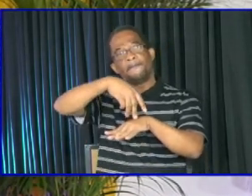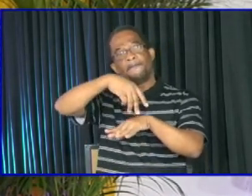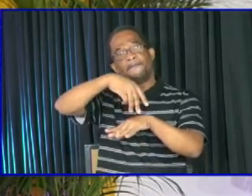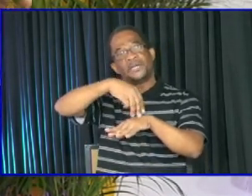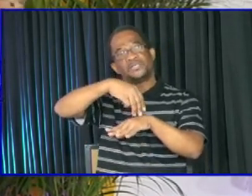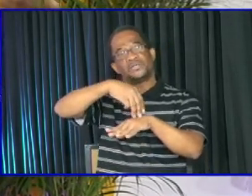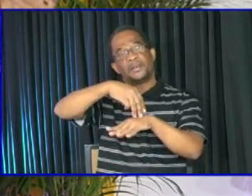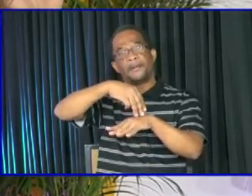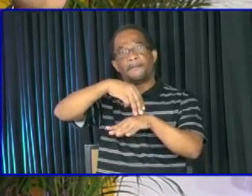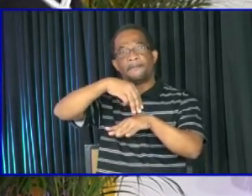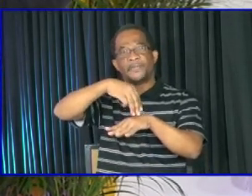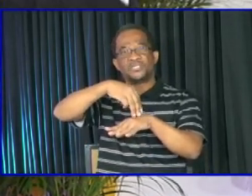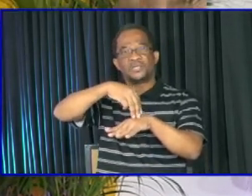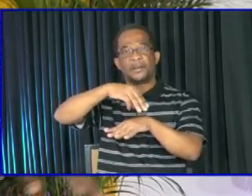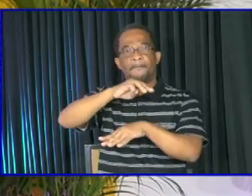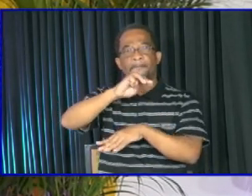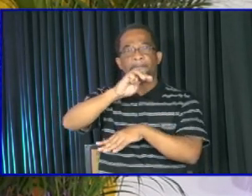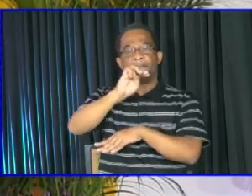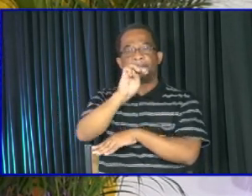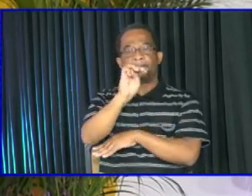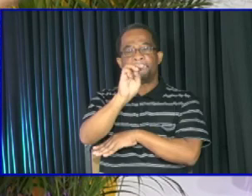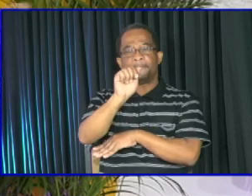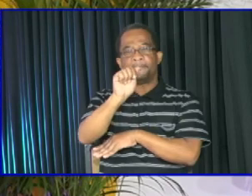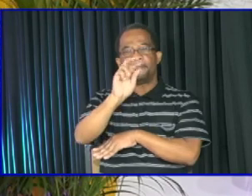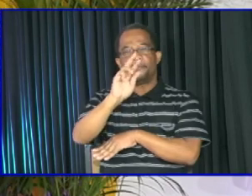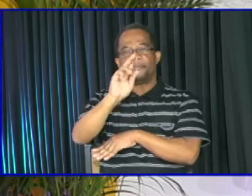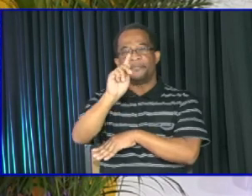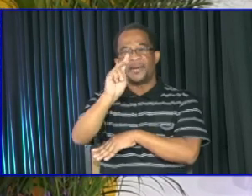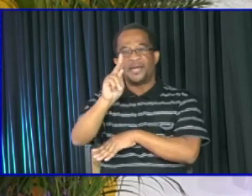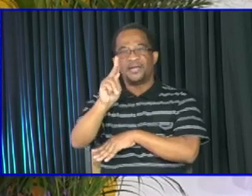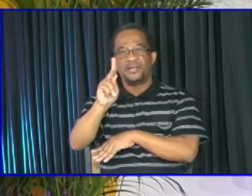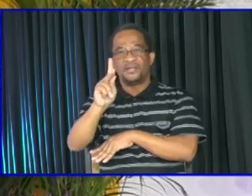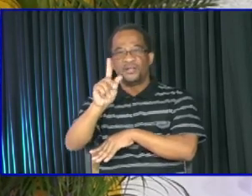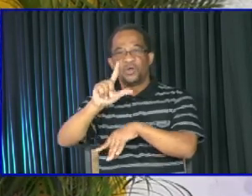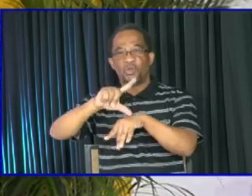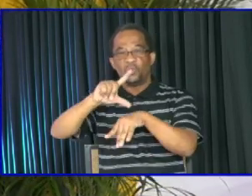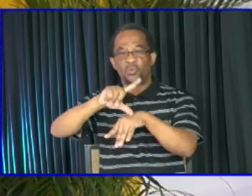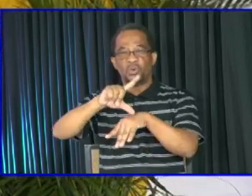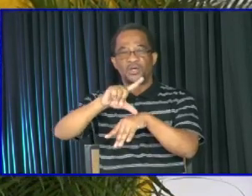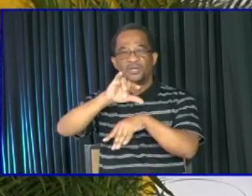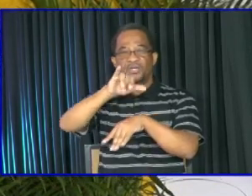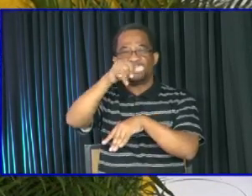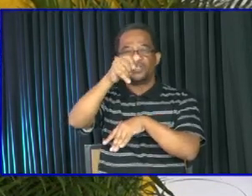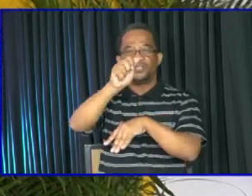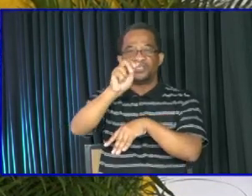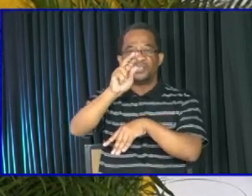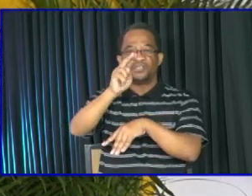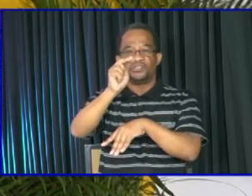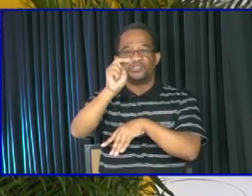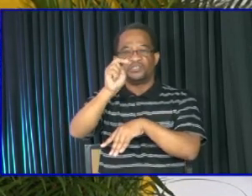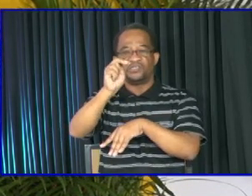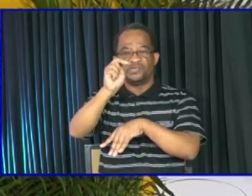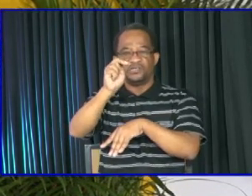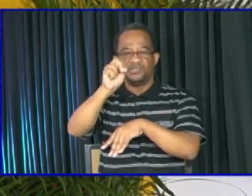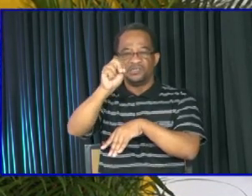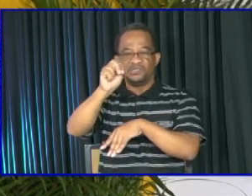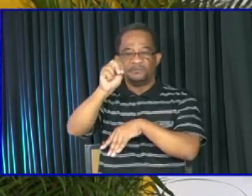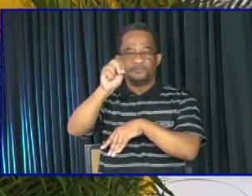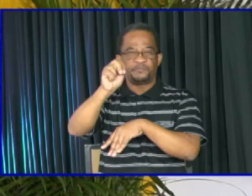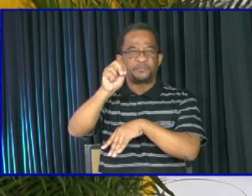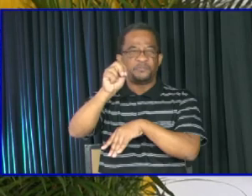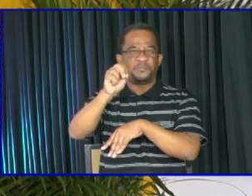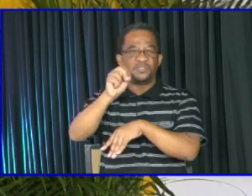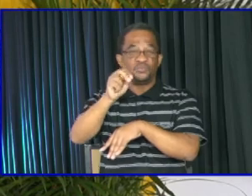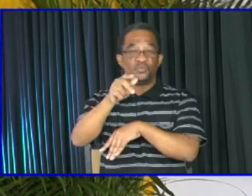And there are many Acts of the Apostles to be done by you, my friends, not yet committed to